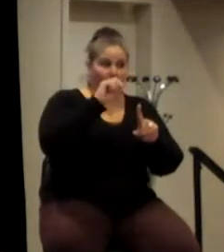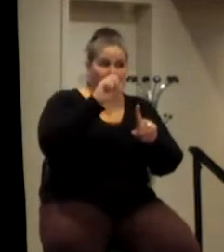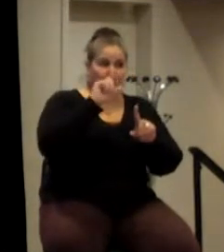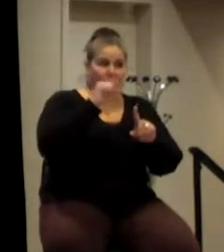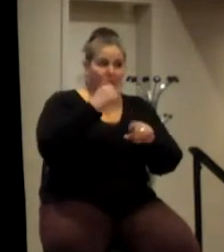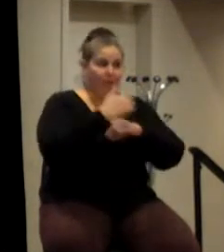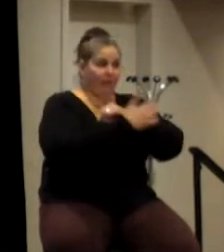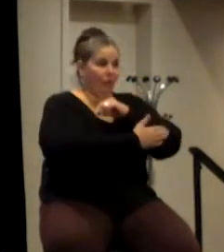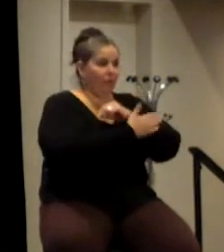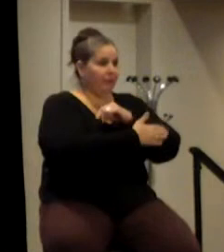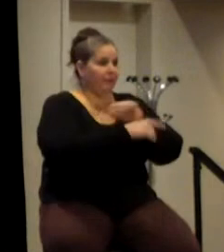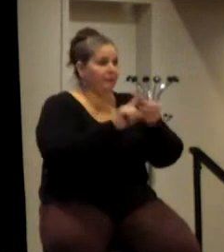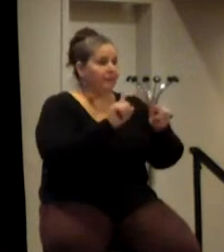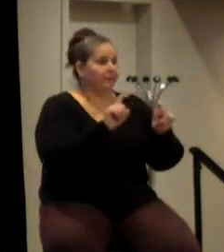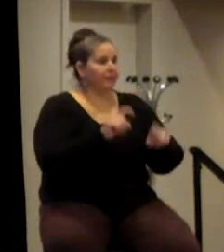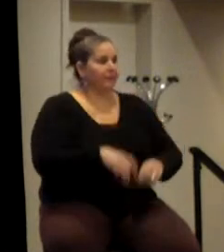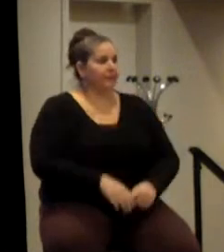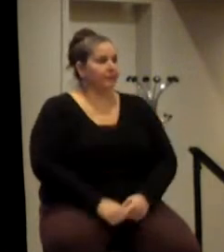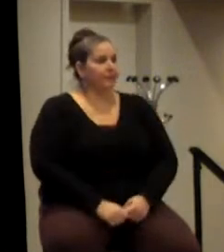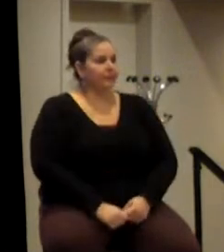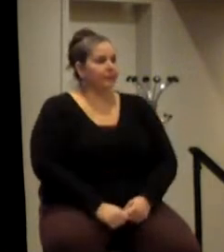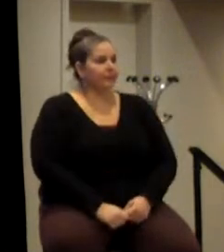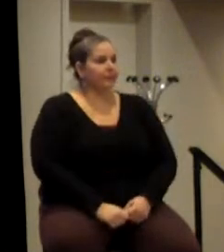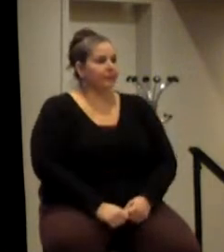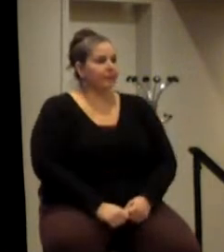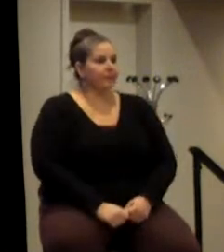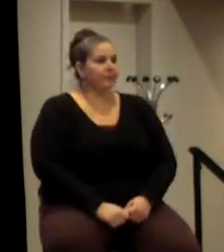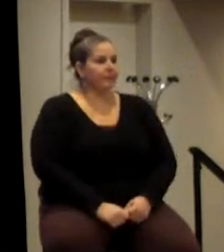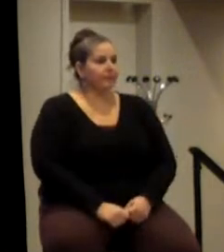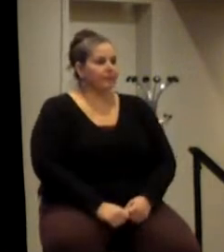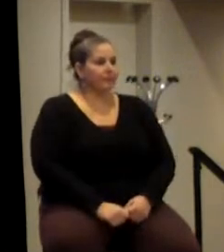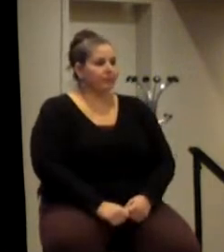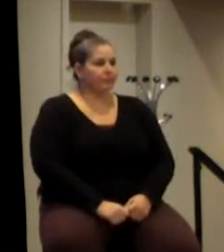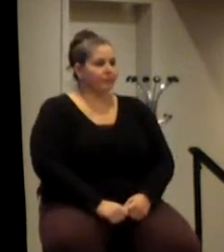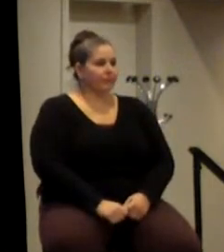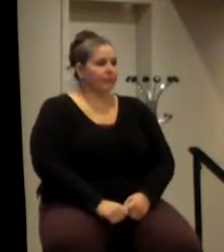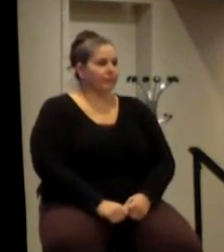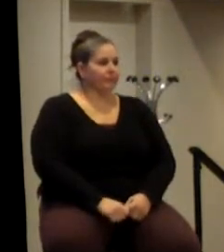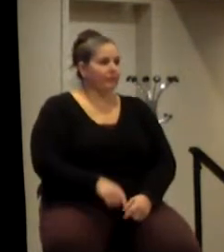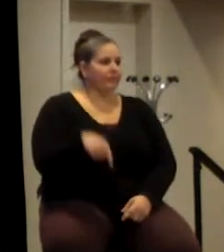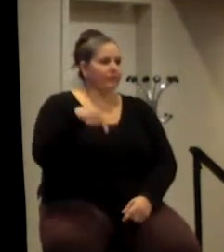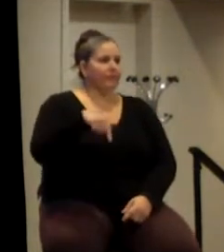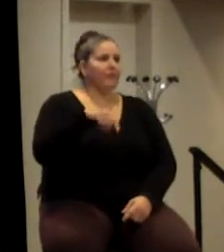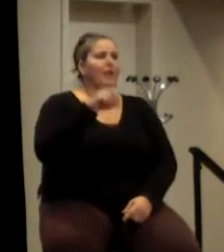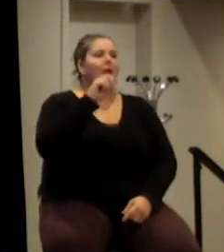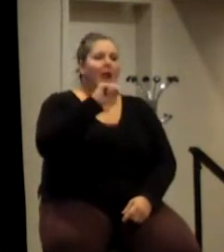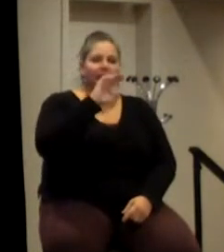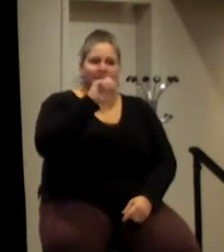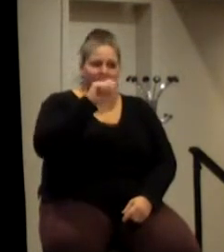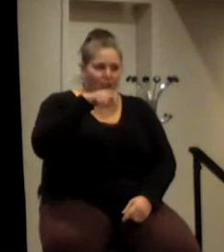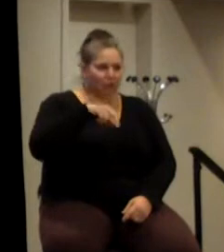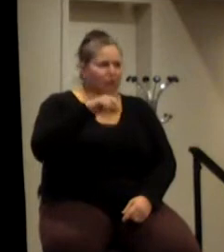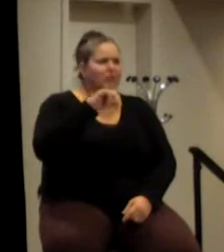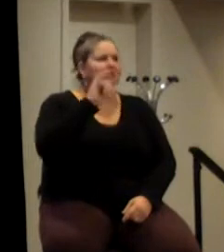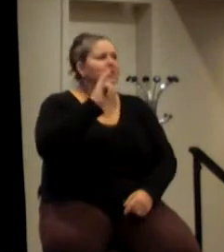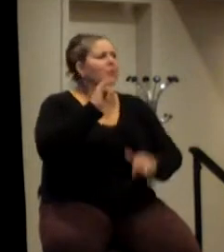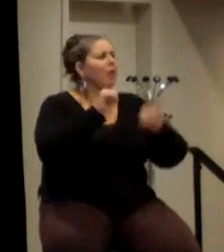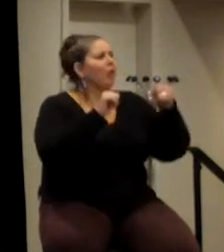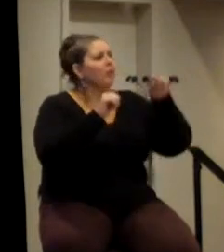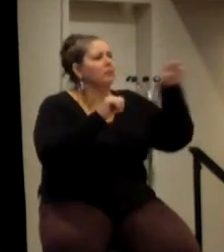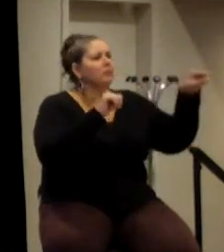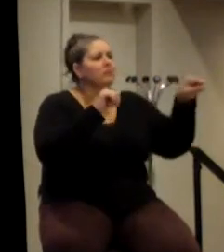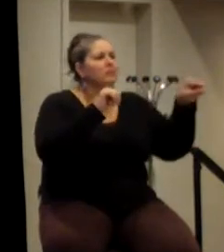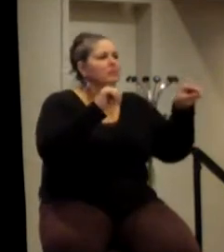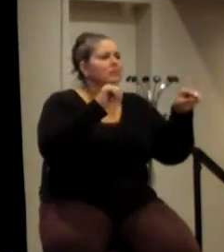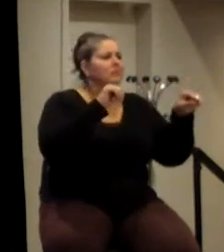any pop-up clinic we do or the on-center. So any outside of the fairgrounds and the drugstores, any. So